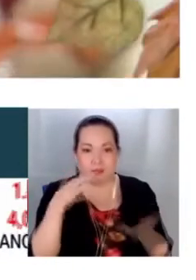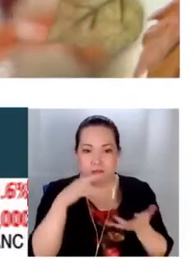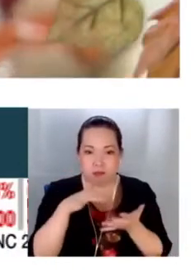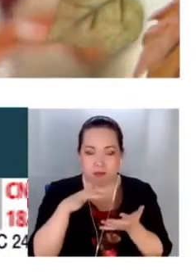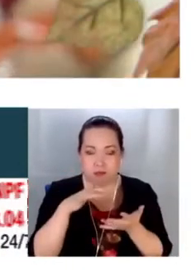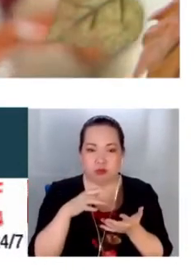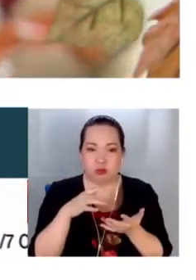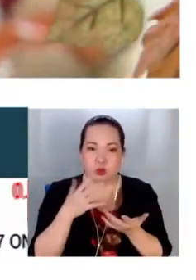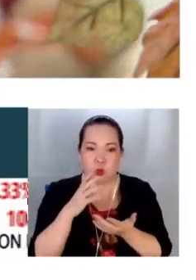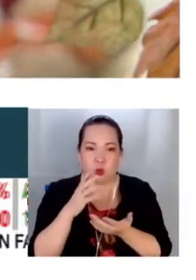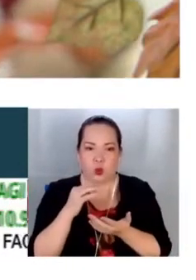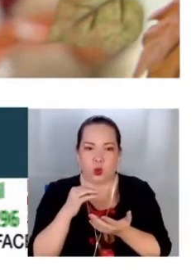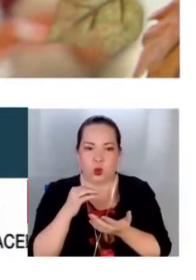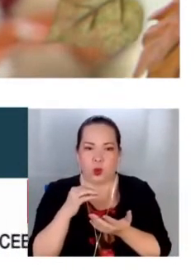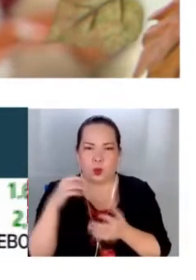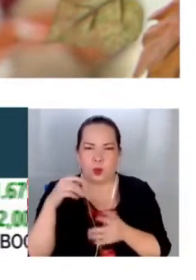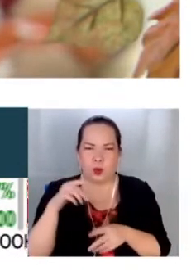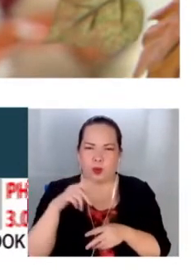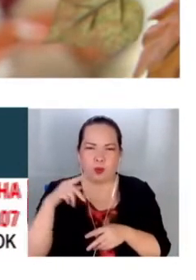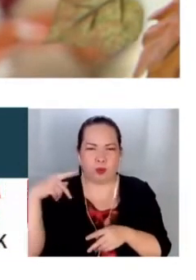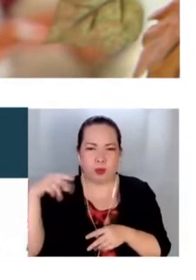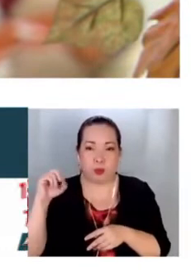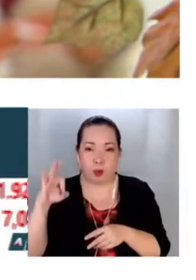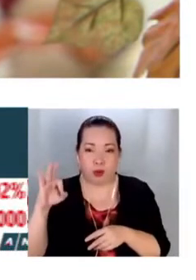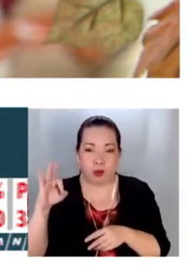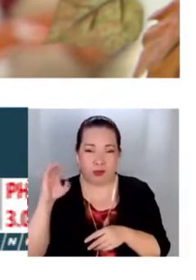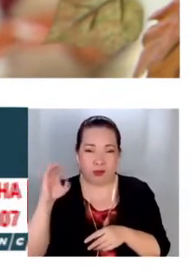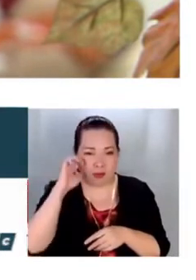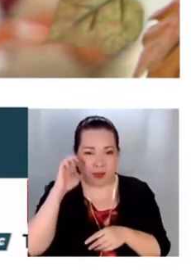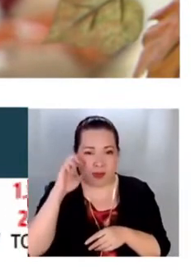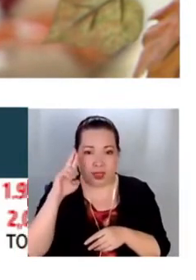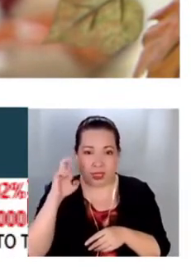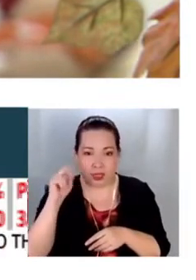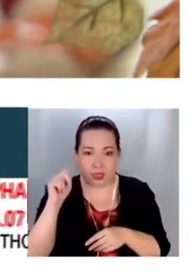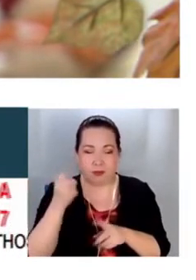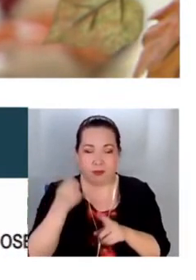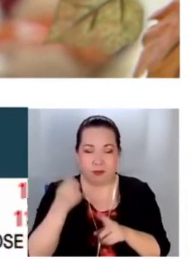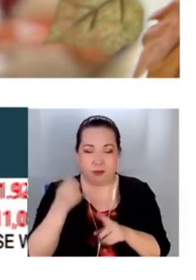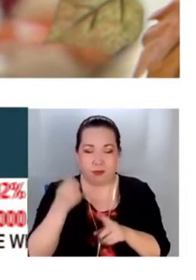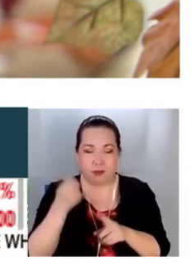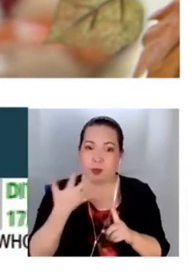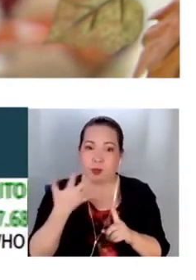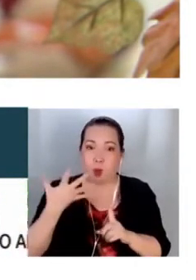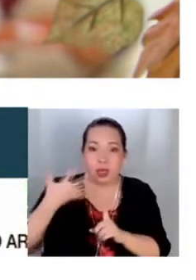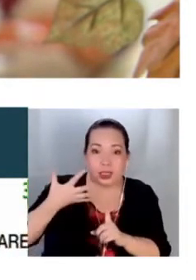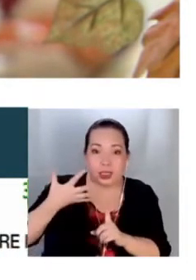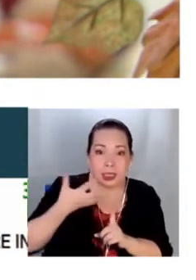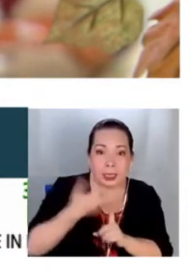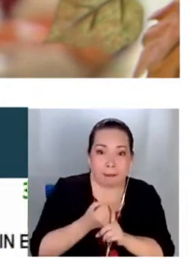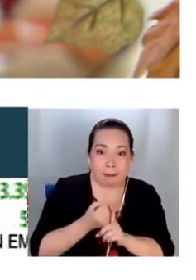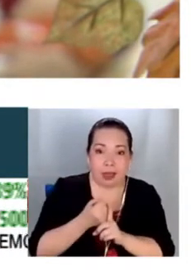and of UP and the UNFPA, which showed that the impact of